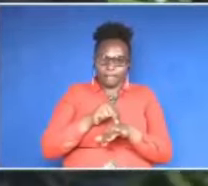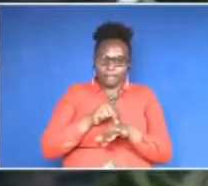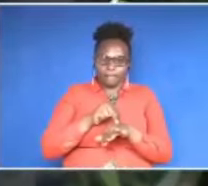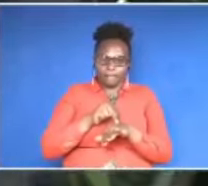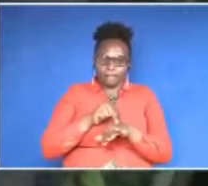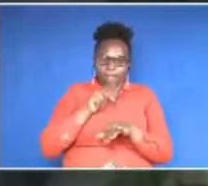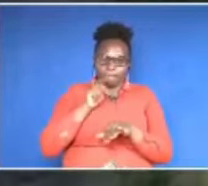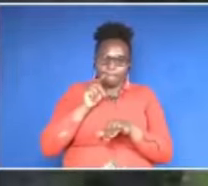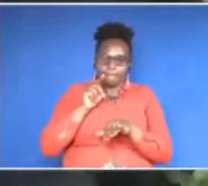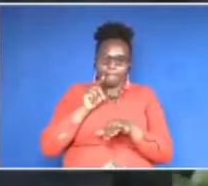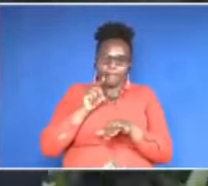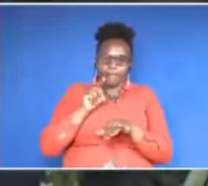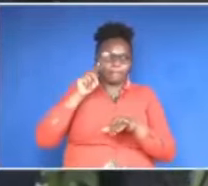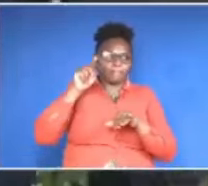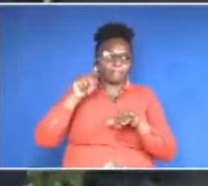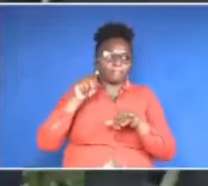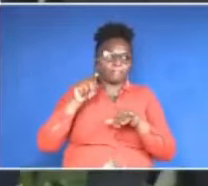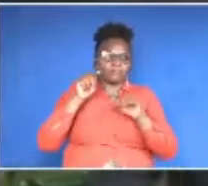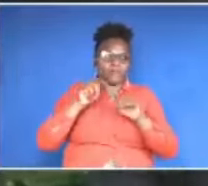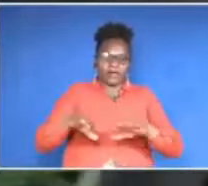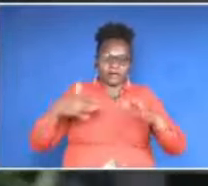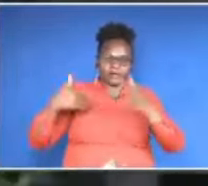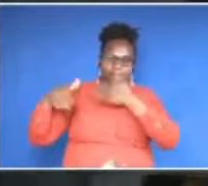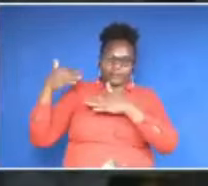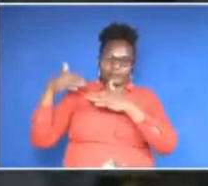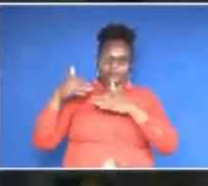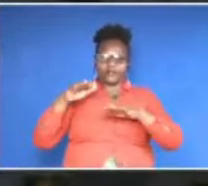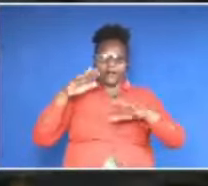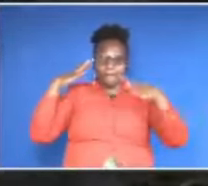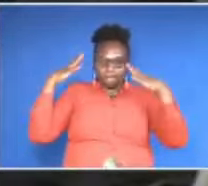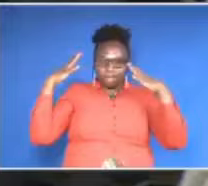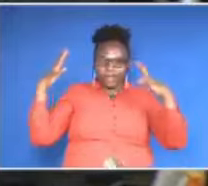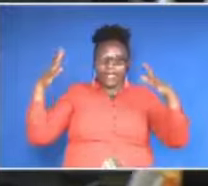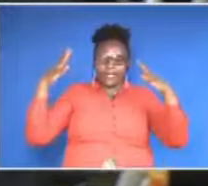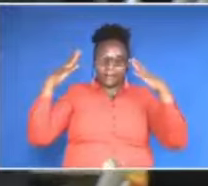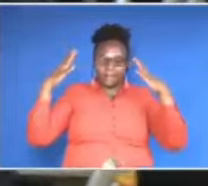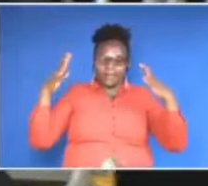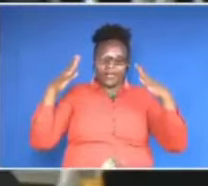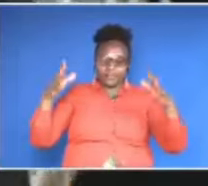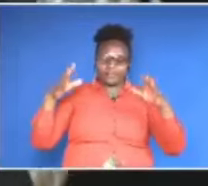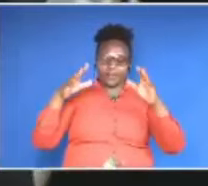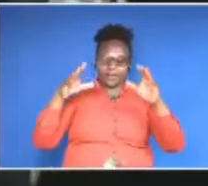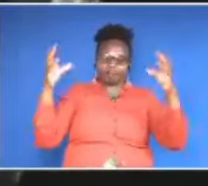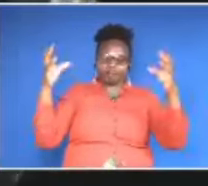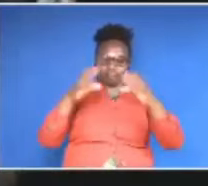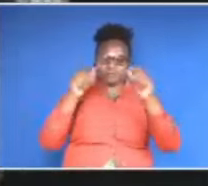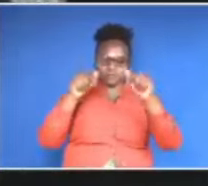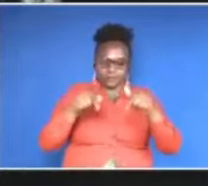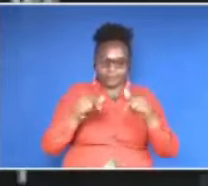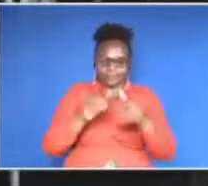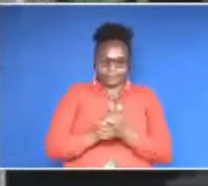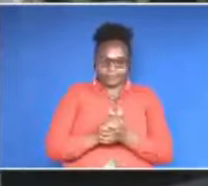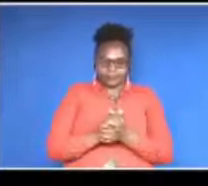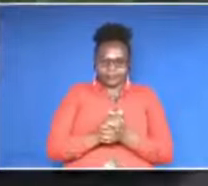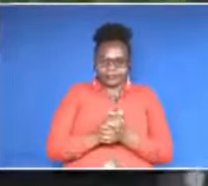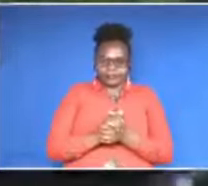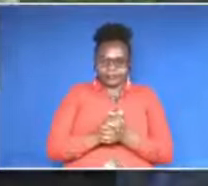This is a historical crusade. Hii ni mkutano wa hadhara bound wa kihistoria.